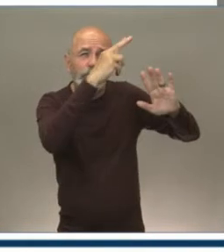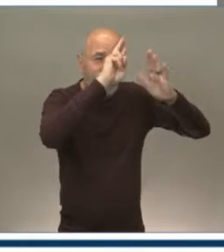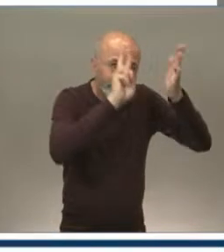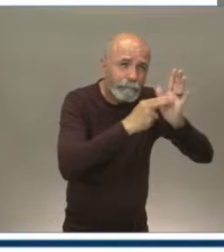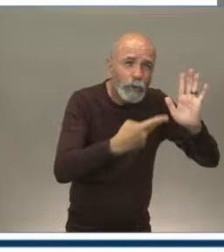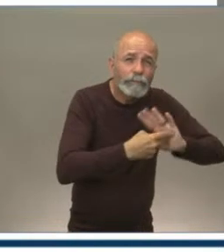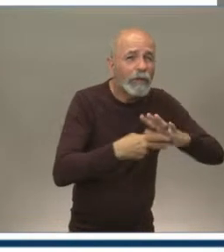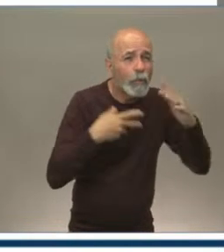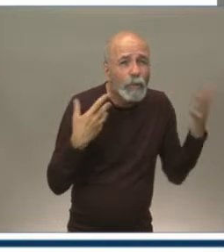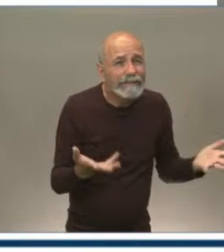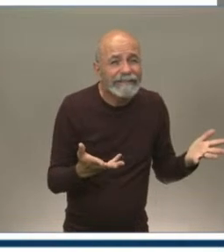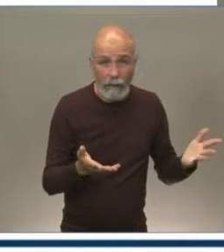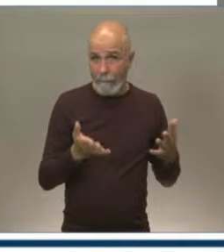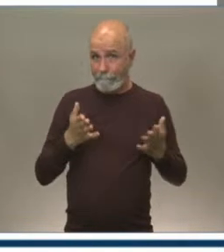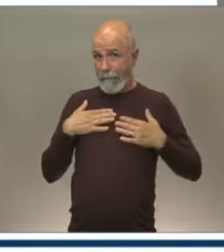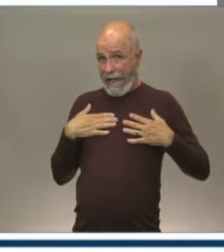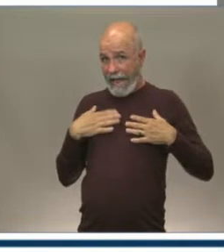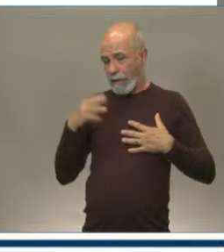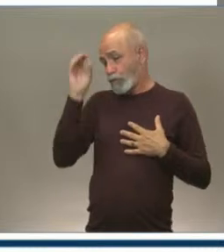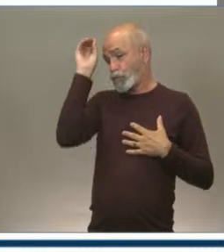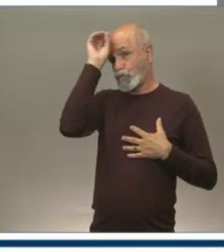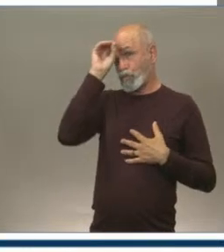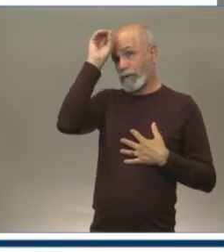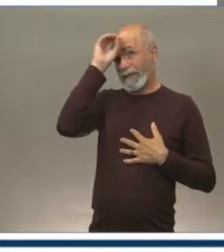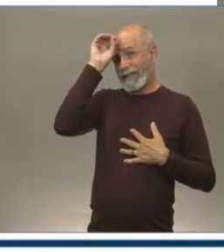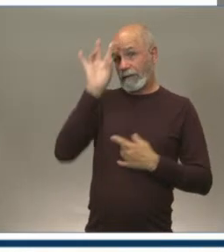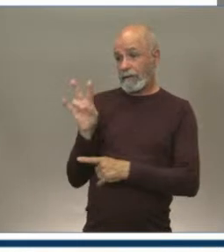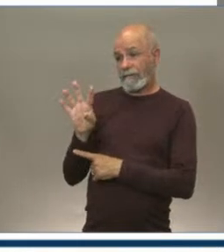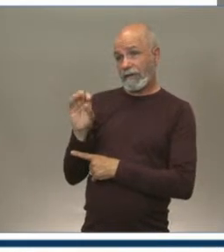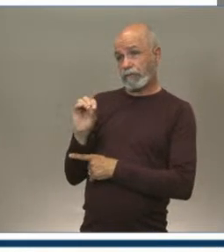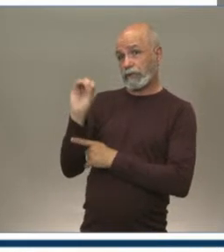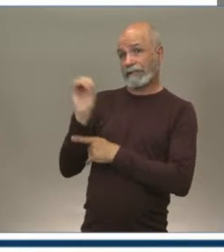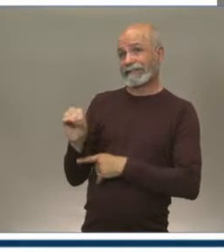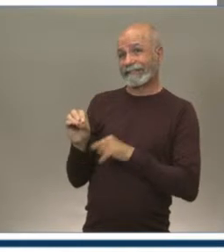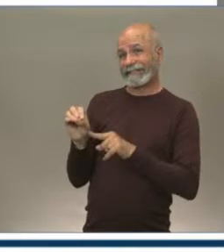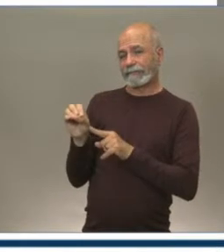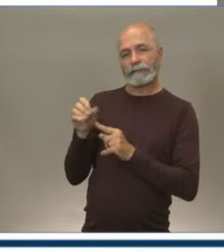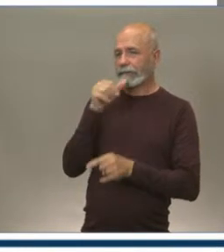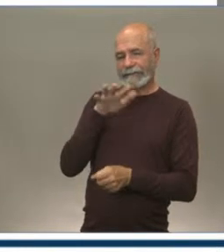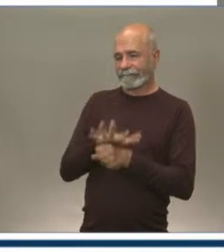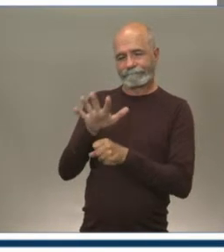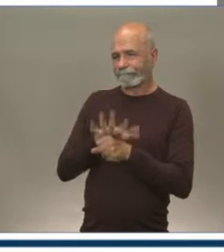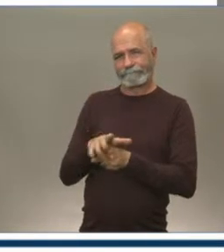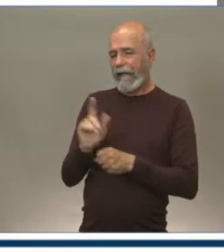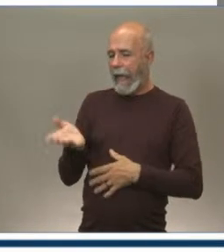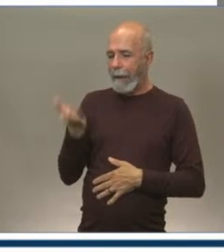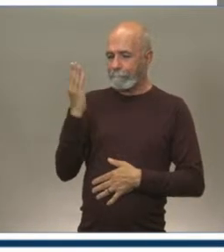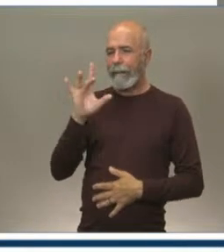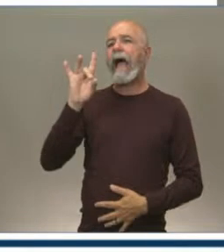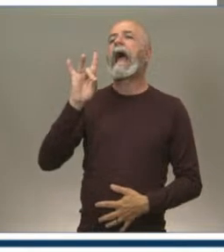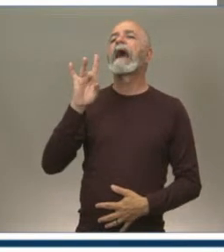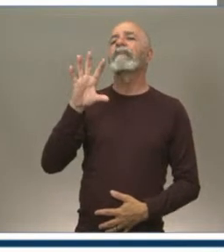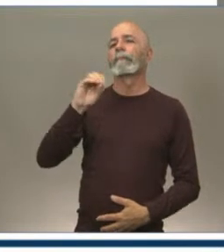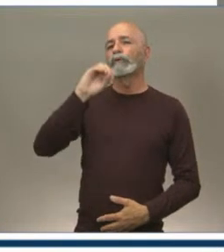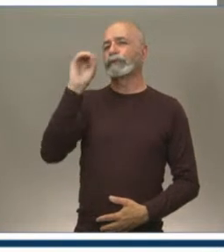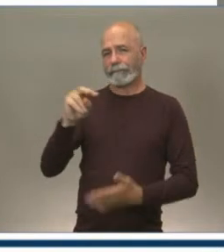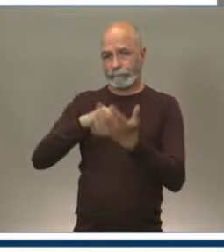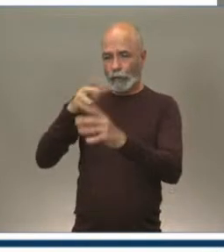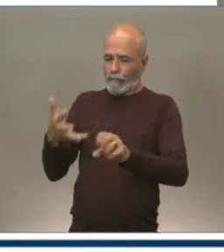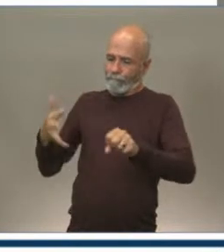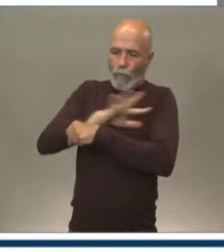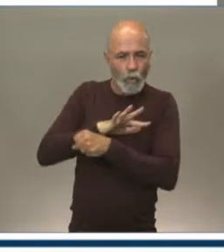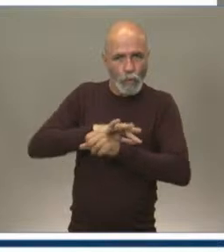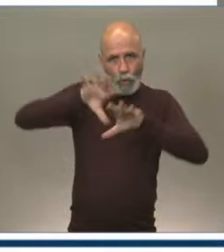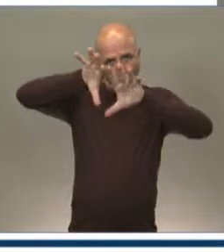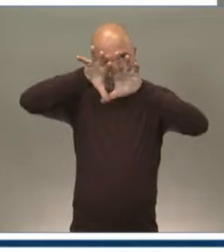that 75% of those who are eligible is not high enough. We need to get 75% of the entire population should be our minimum